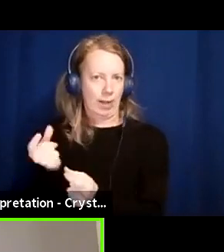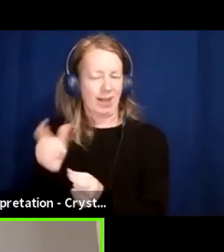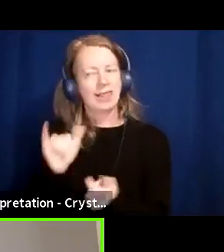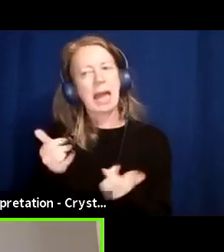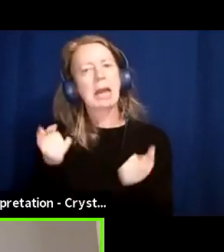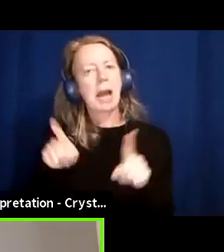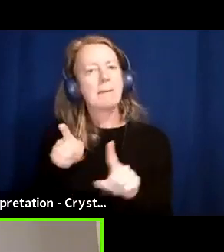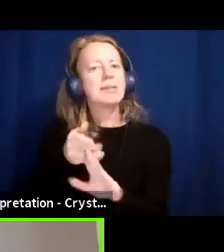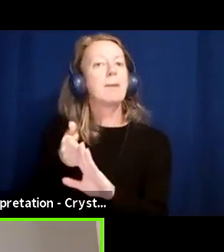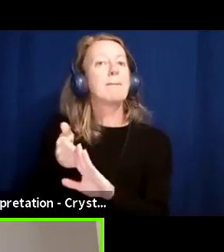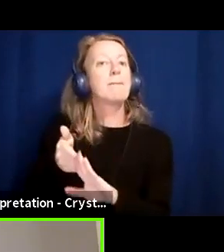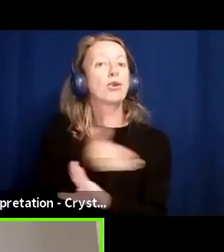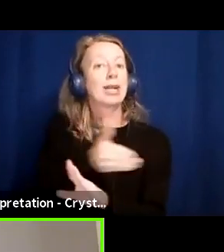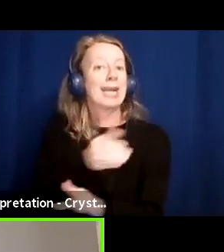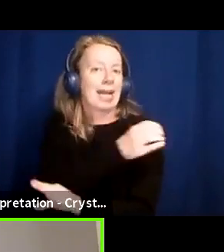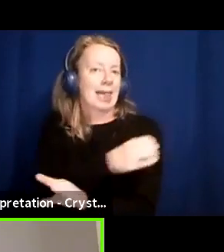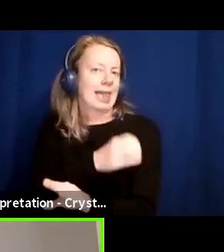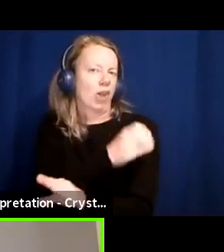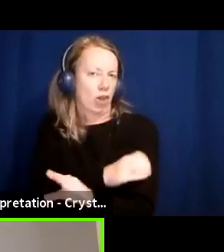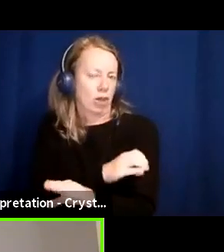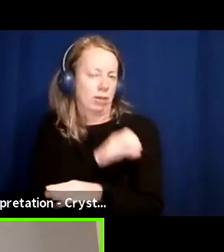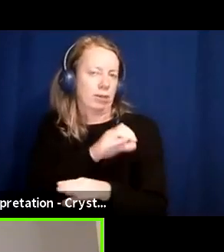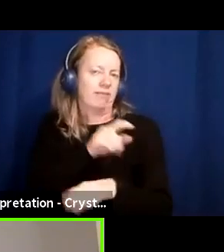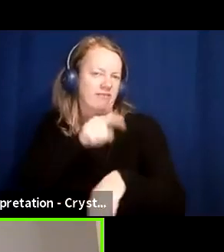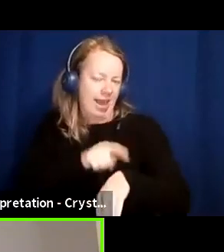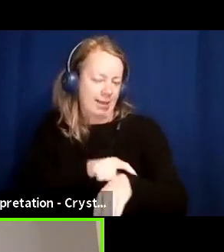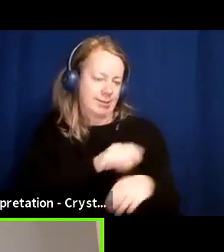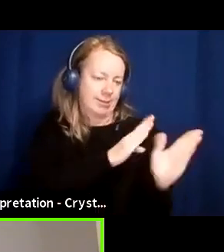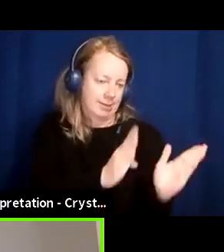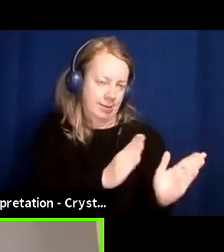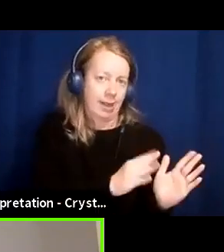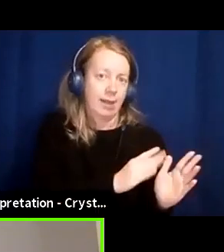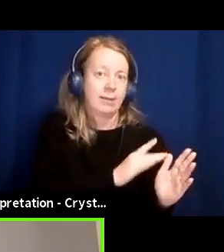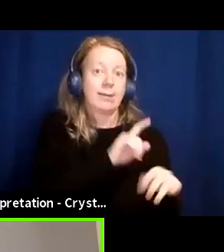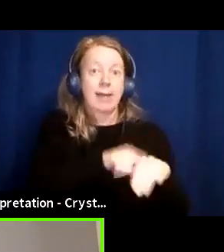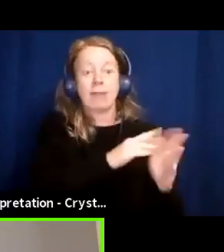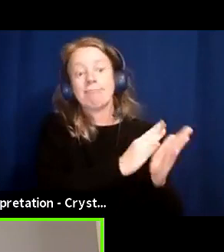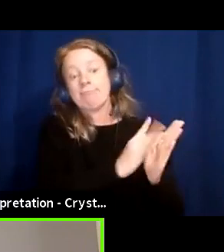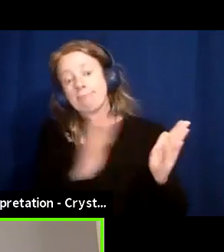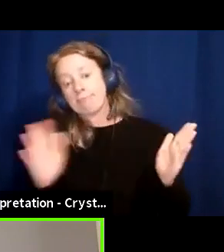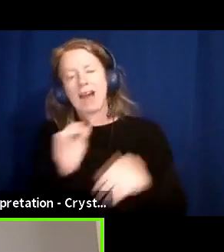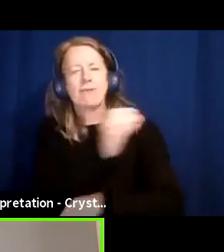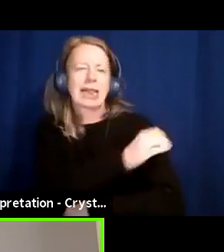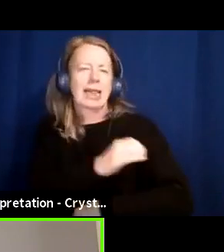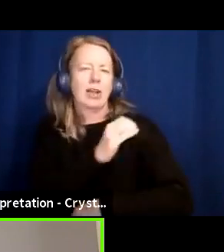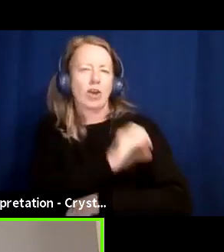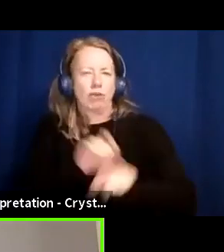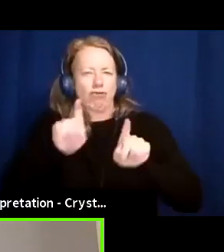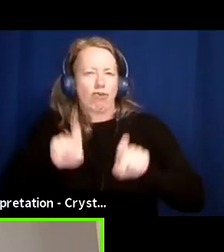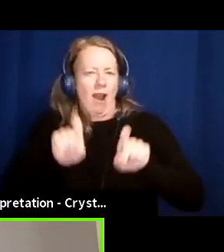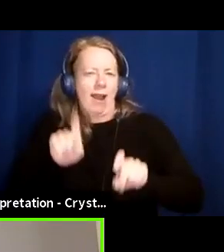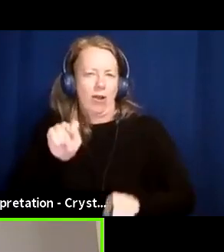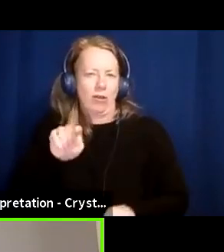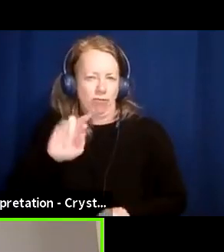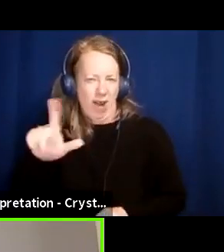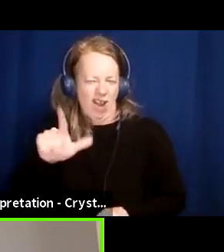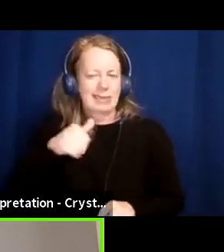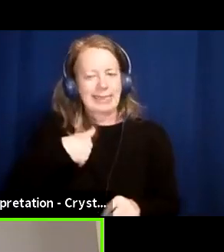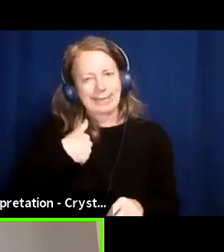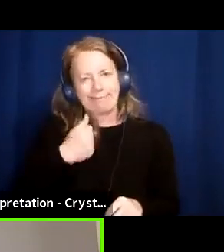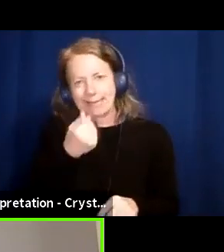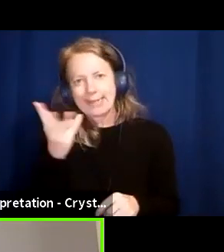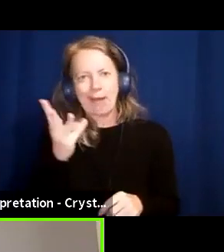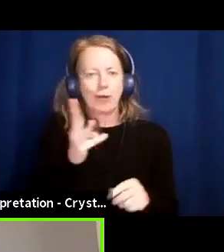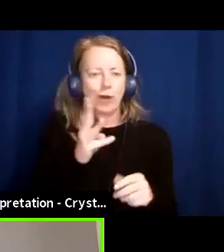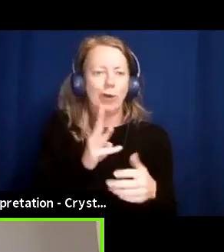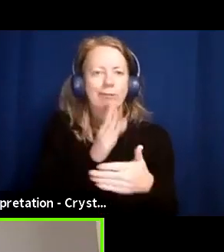phase. And then we enter into what's called a clinical trial, and there's several phases of that. The phase one in a clinical